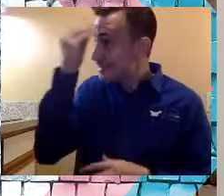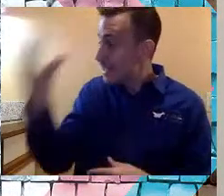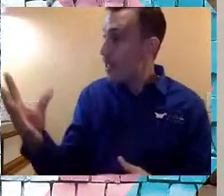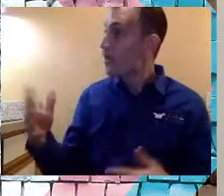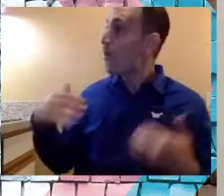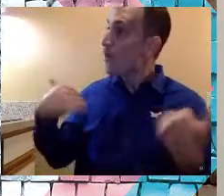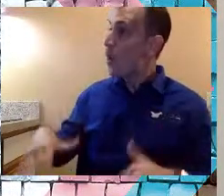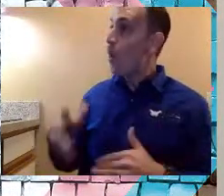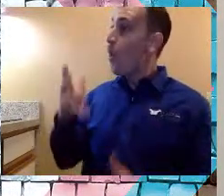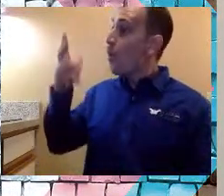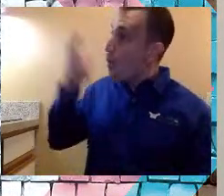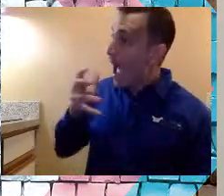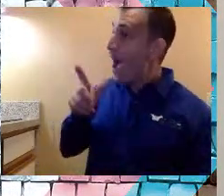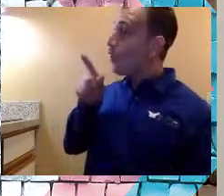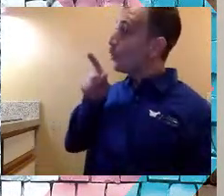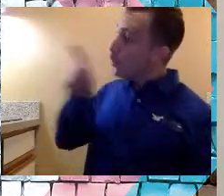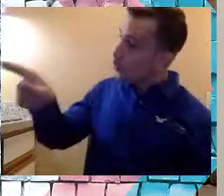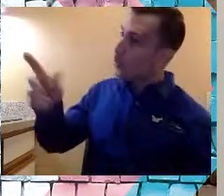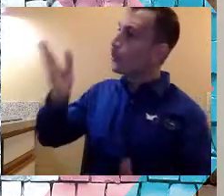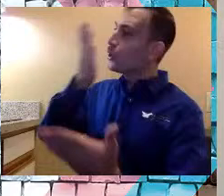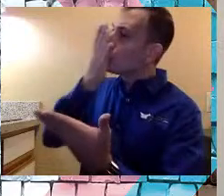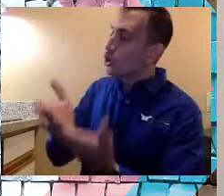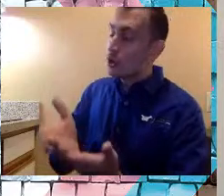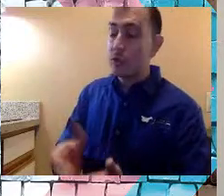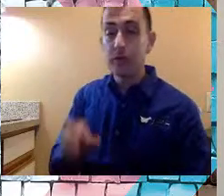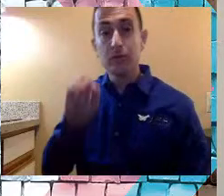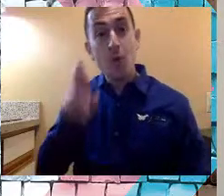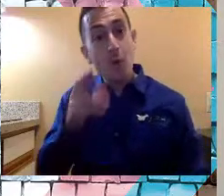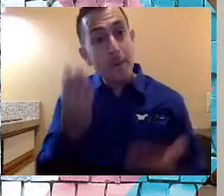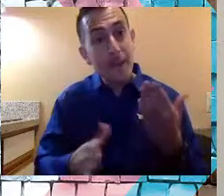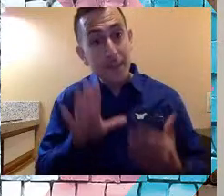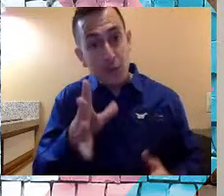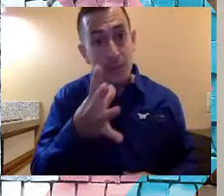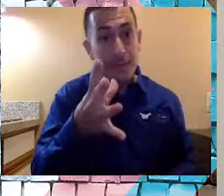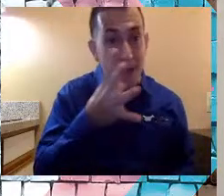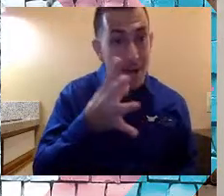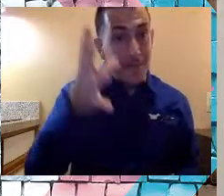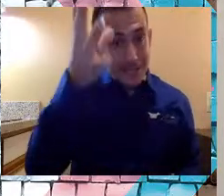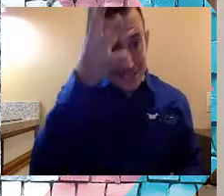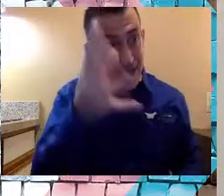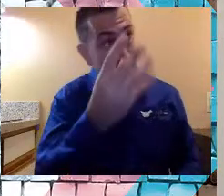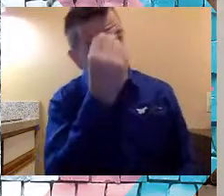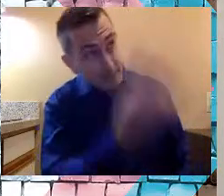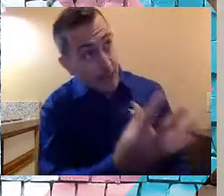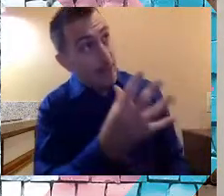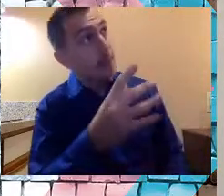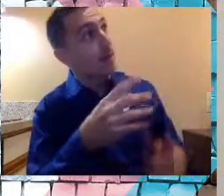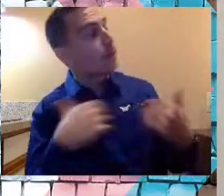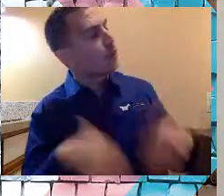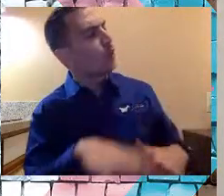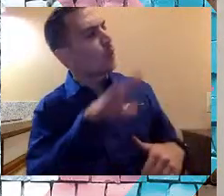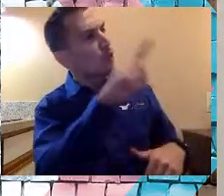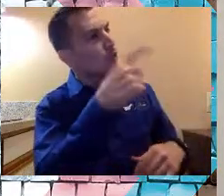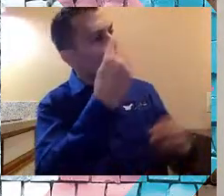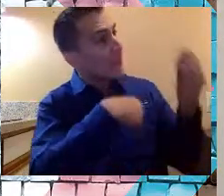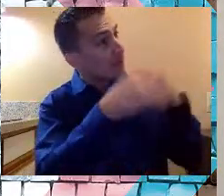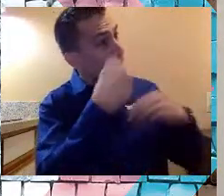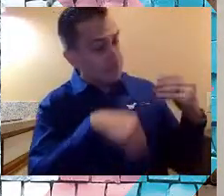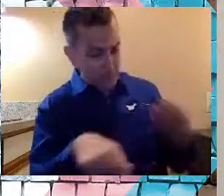enjoy it. Or you could tell your parent or guardian how much you enjoyed their dinner that they made for